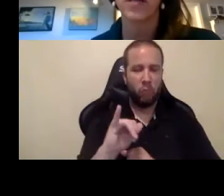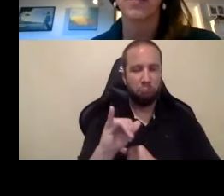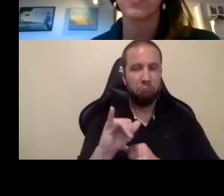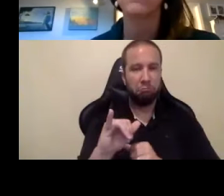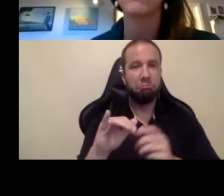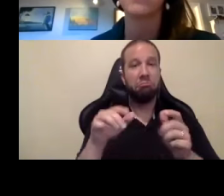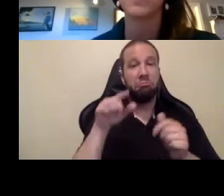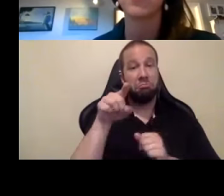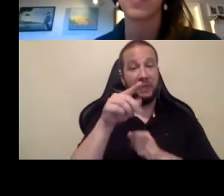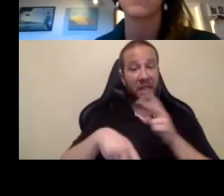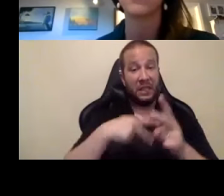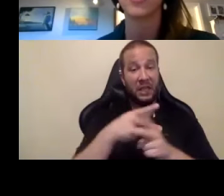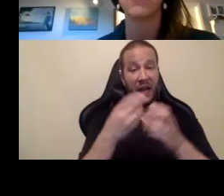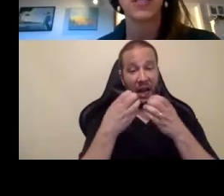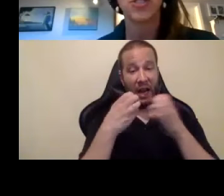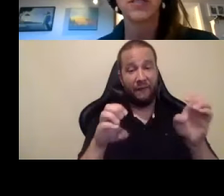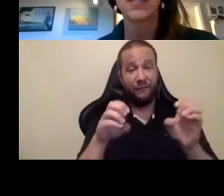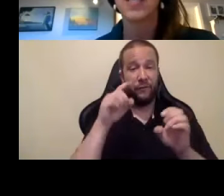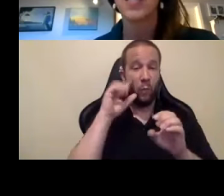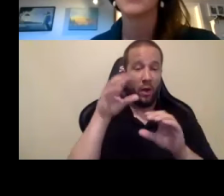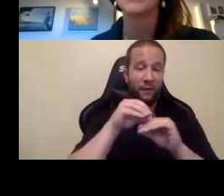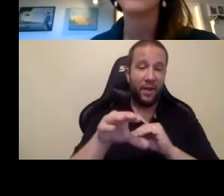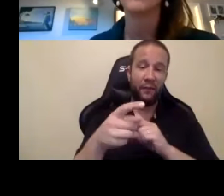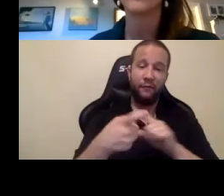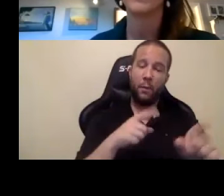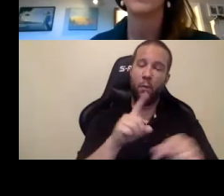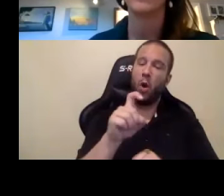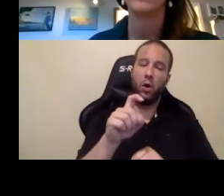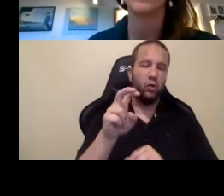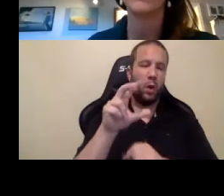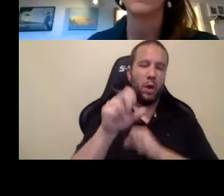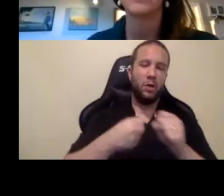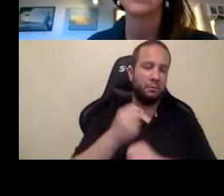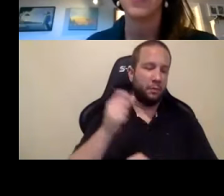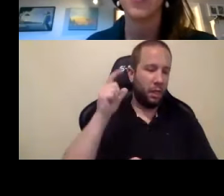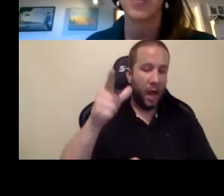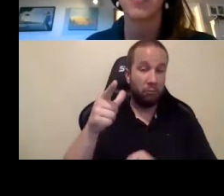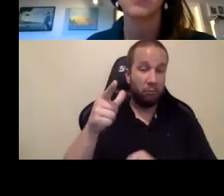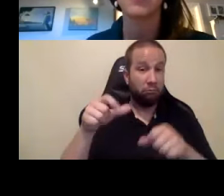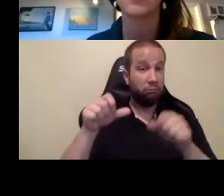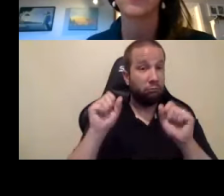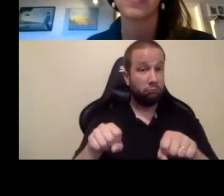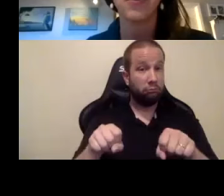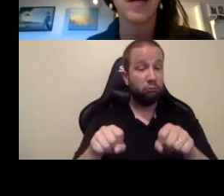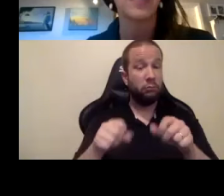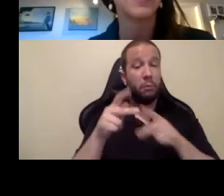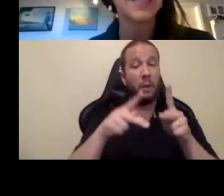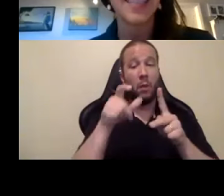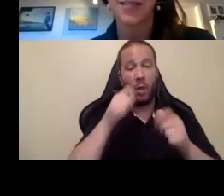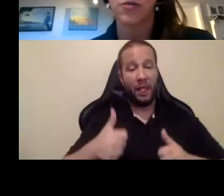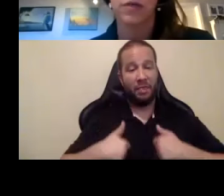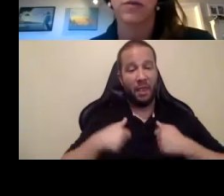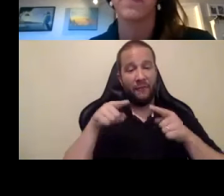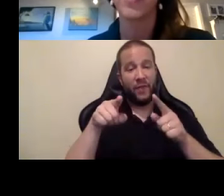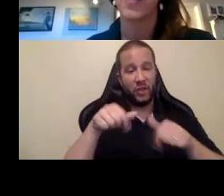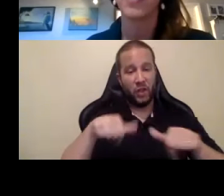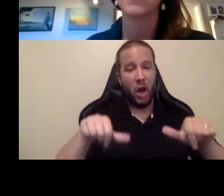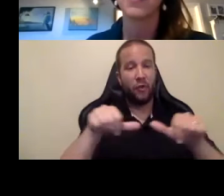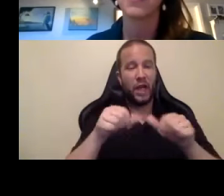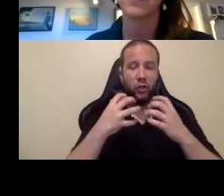this one could affect people's lives for generations, and input from people who live in the area is as critical, at least as